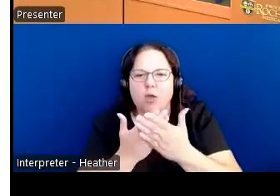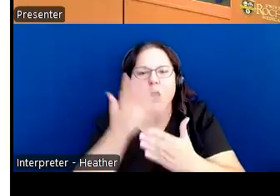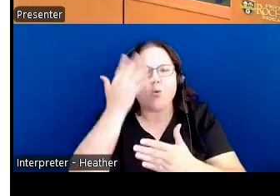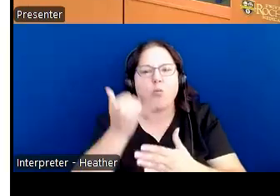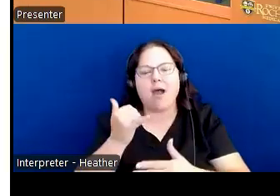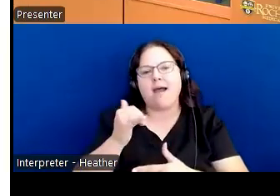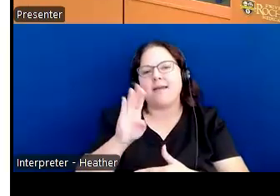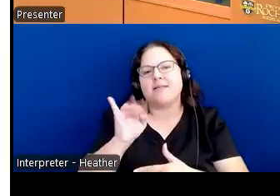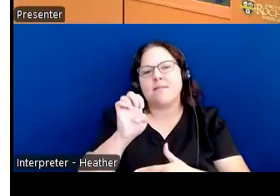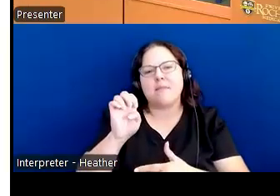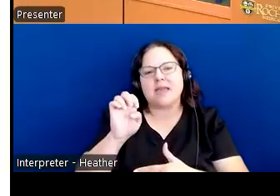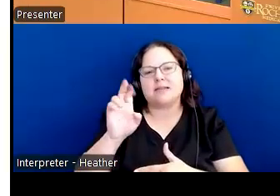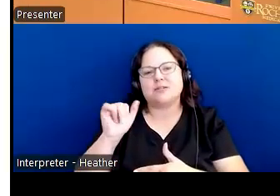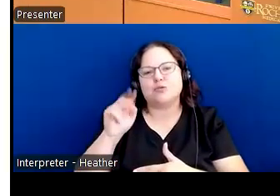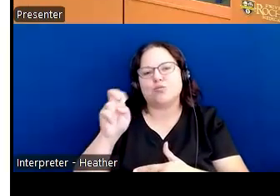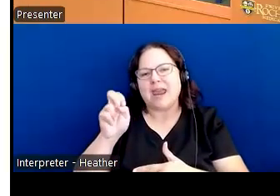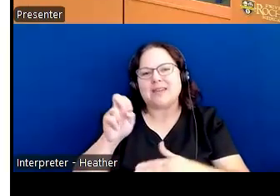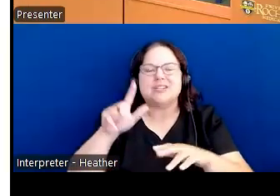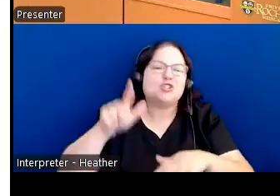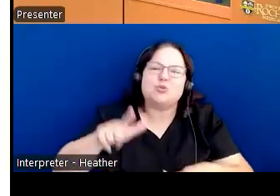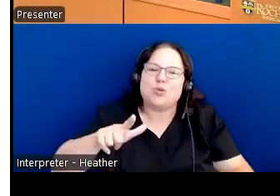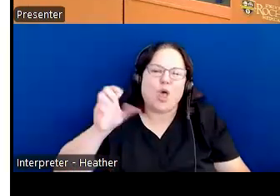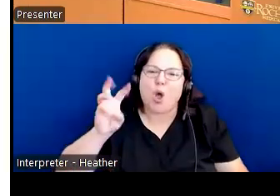is just so low.